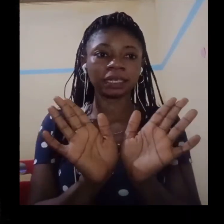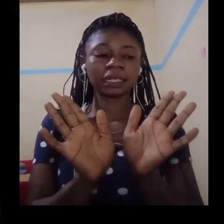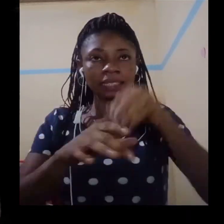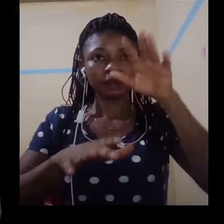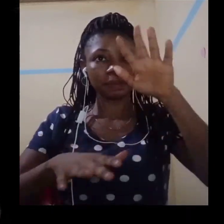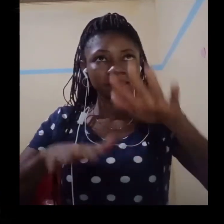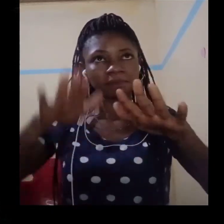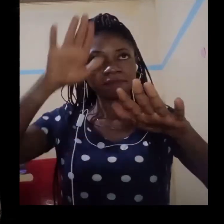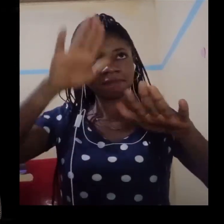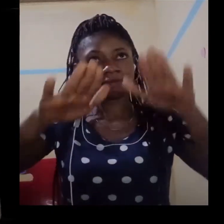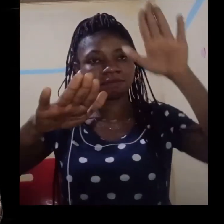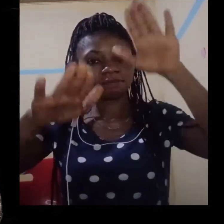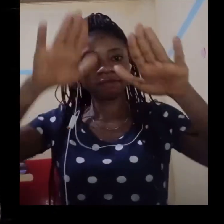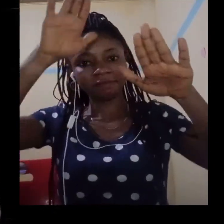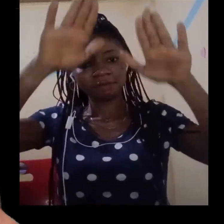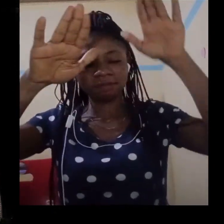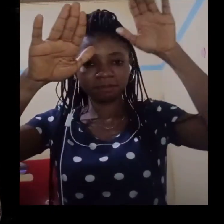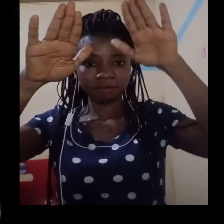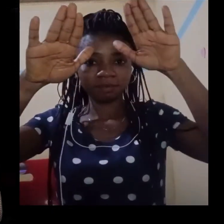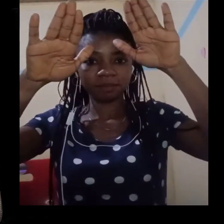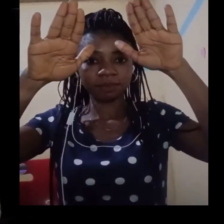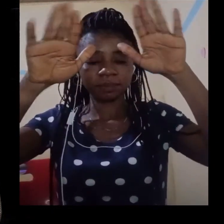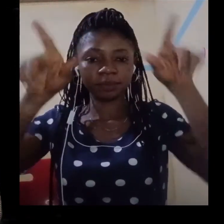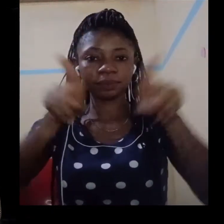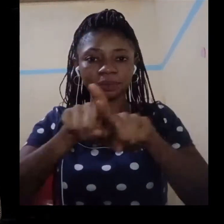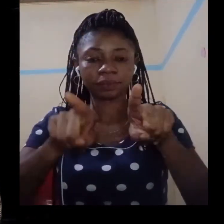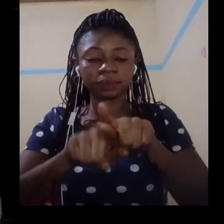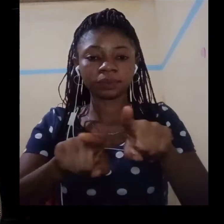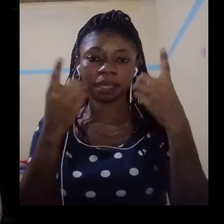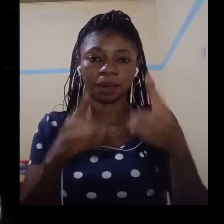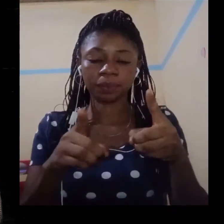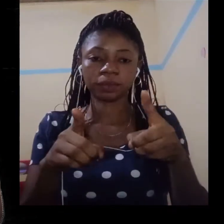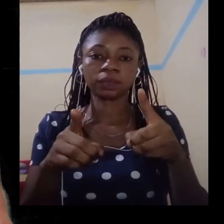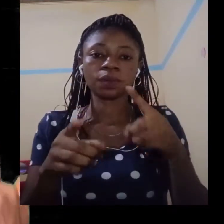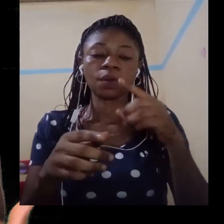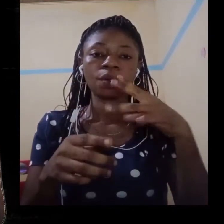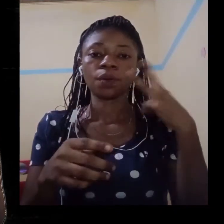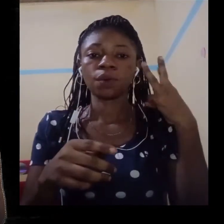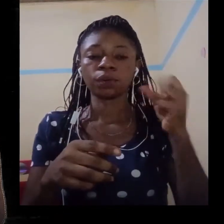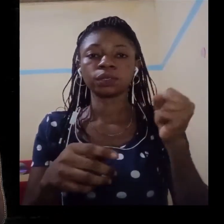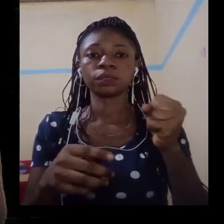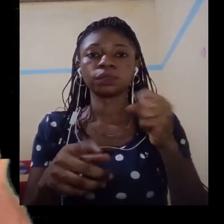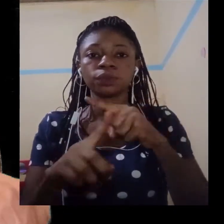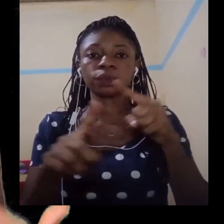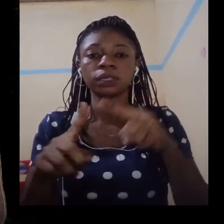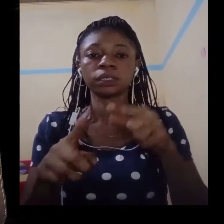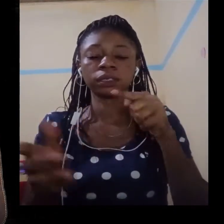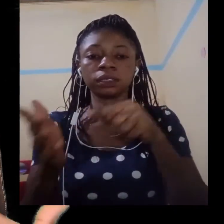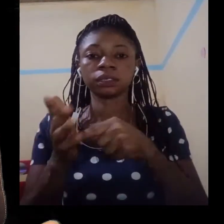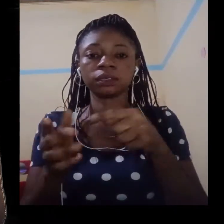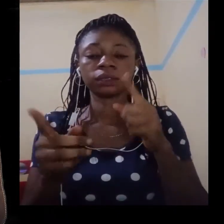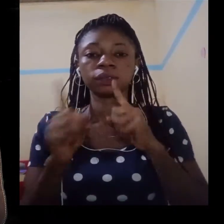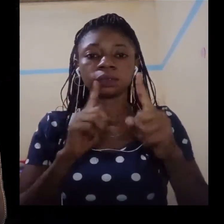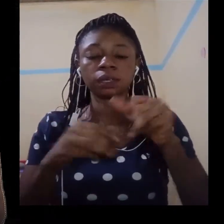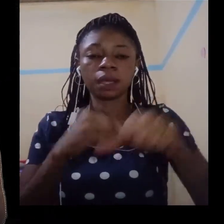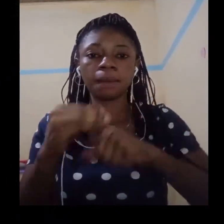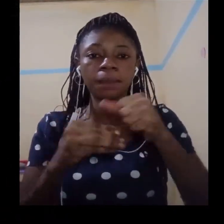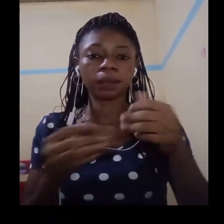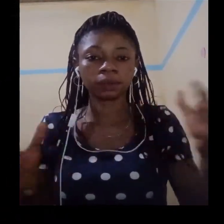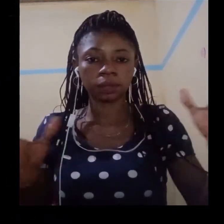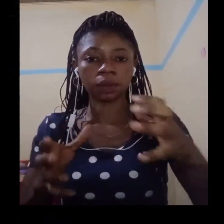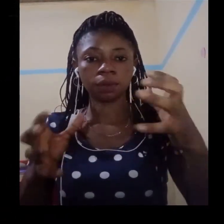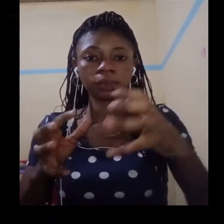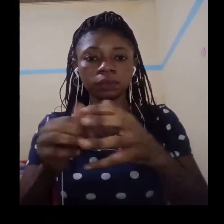talked about coming together, come together. And in many open